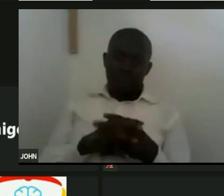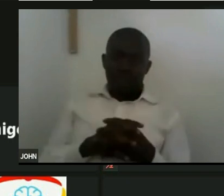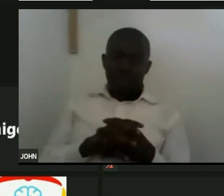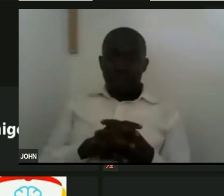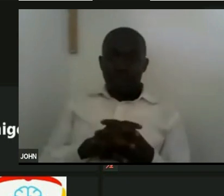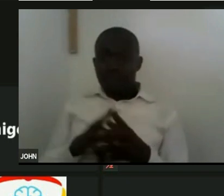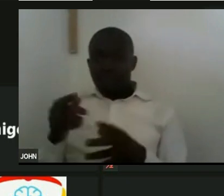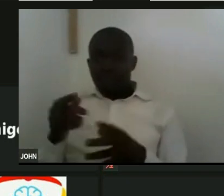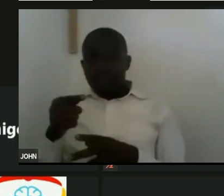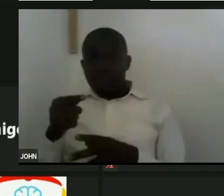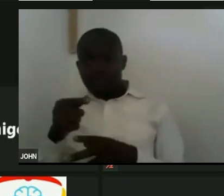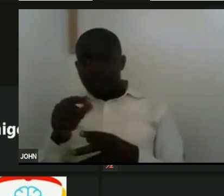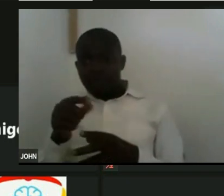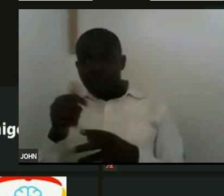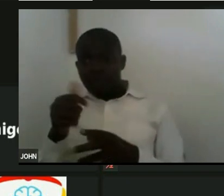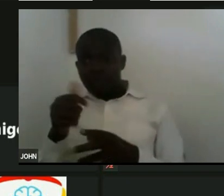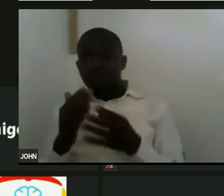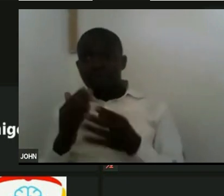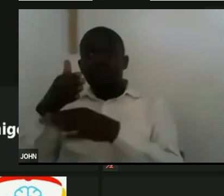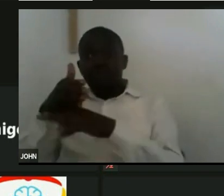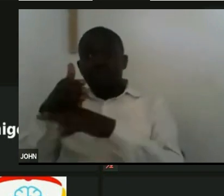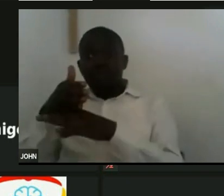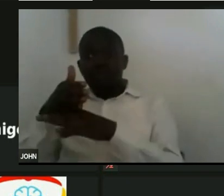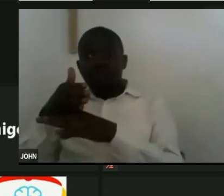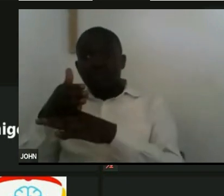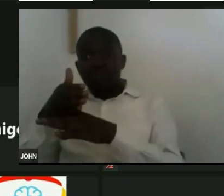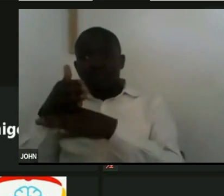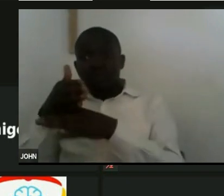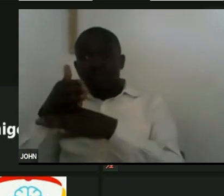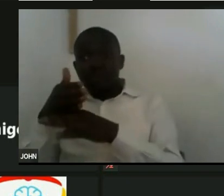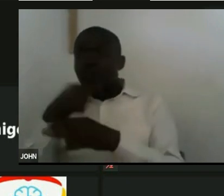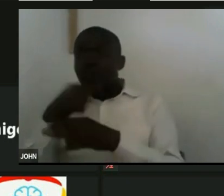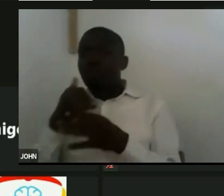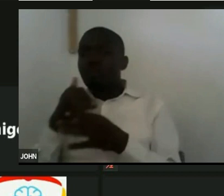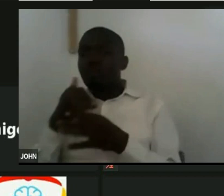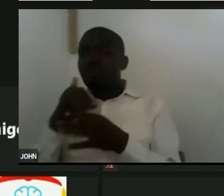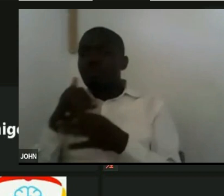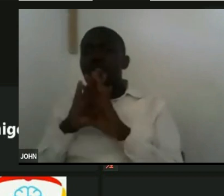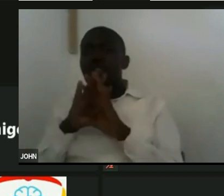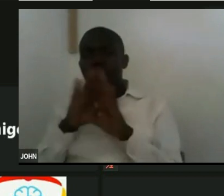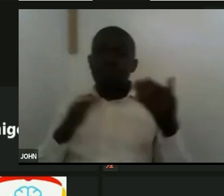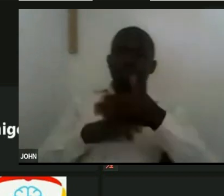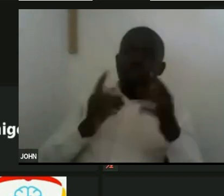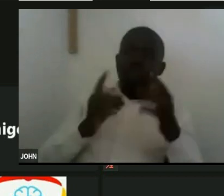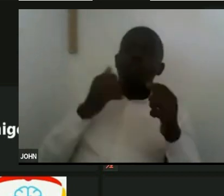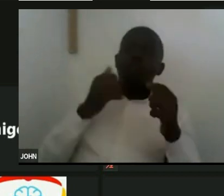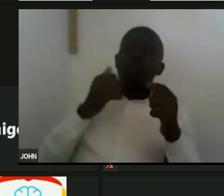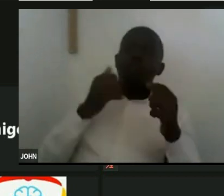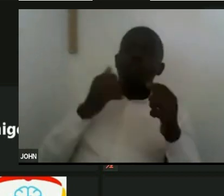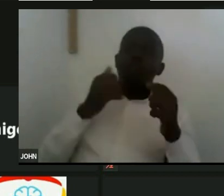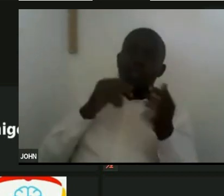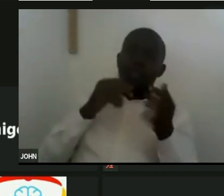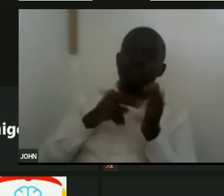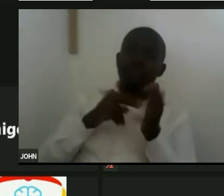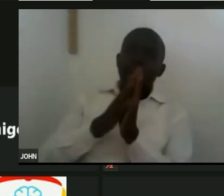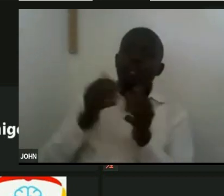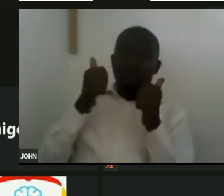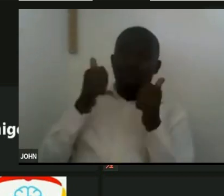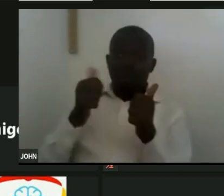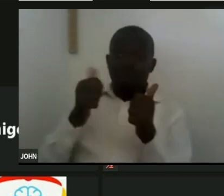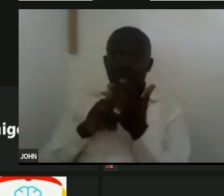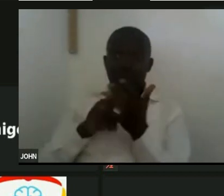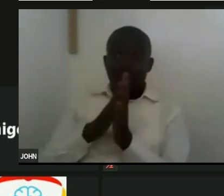time, let us keep those. No, hang on. I think the point being made about definitions is definitely a good one. Regardless of whether